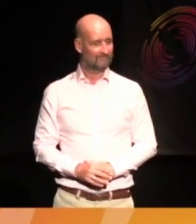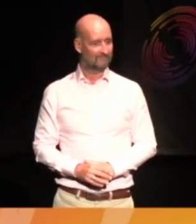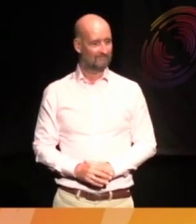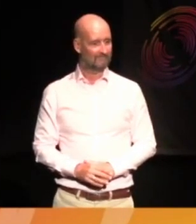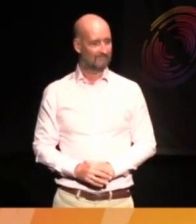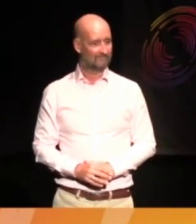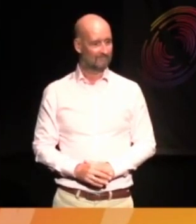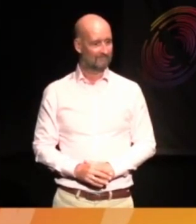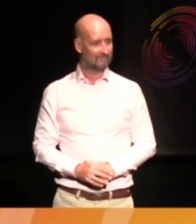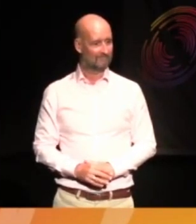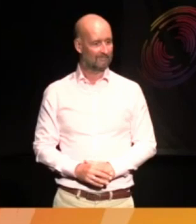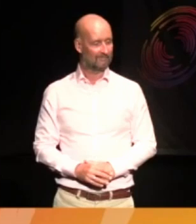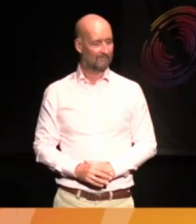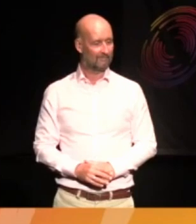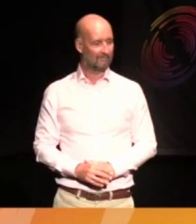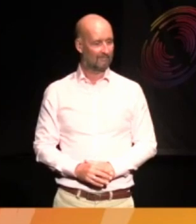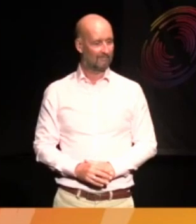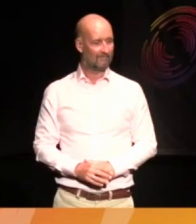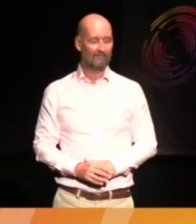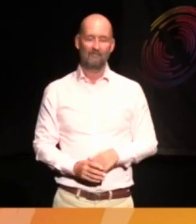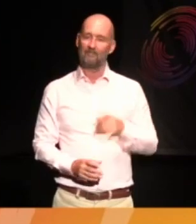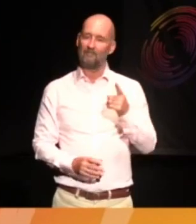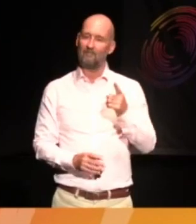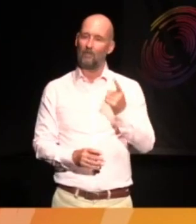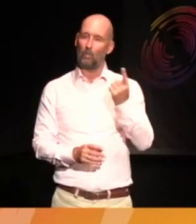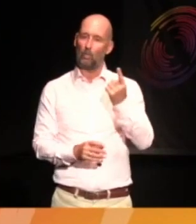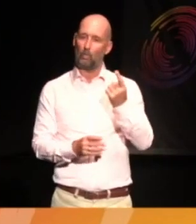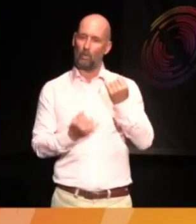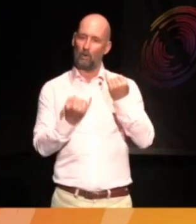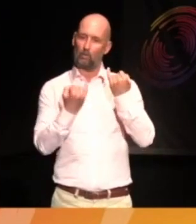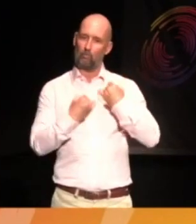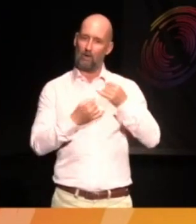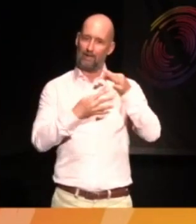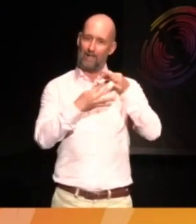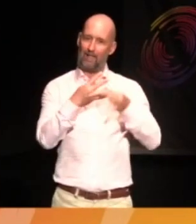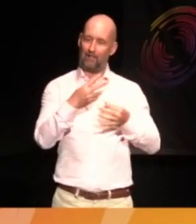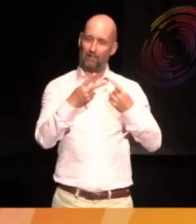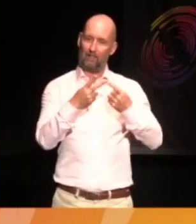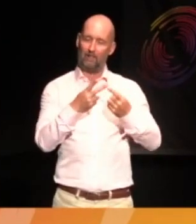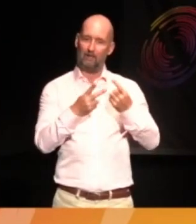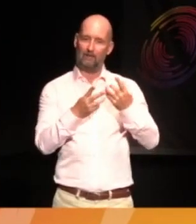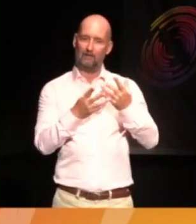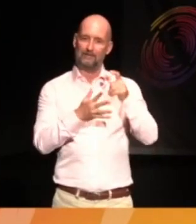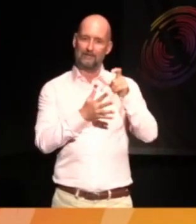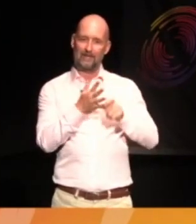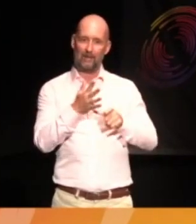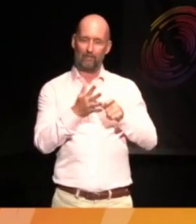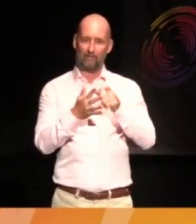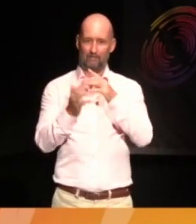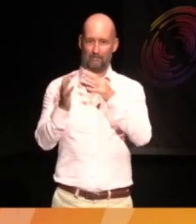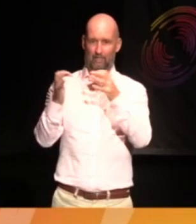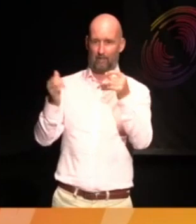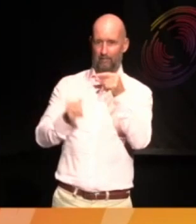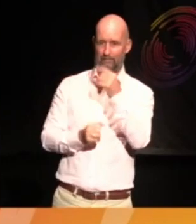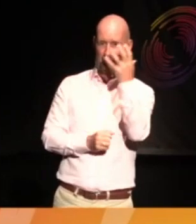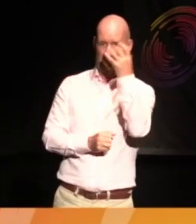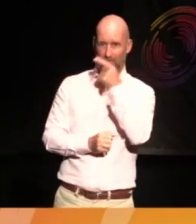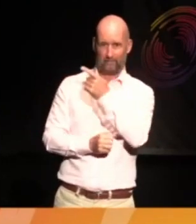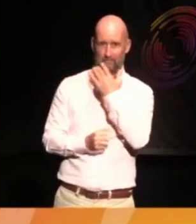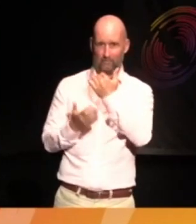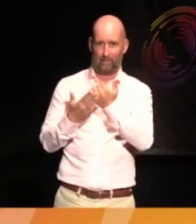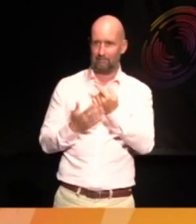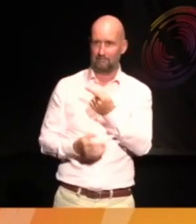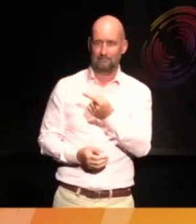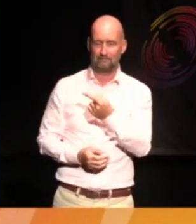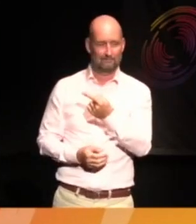Employment's a big issue for people with disabilities and chronic illnesses, and there's not much chance of this government doing anything about it.